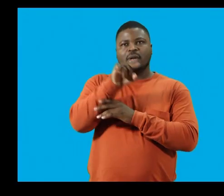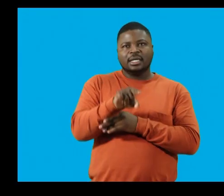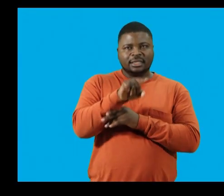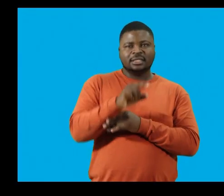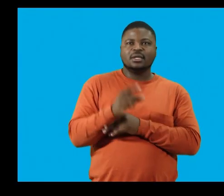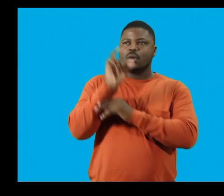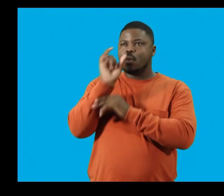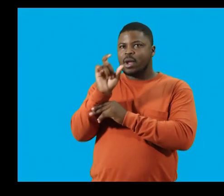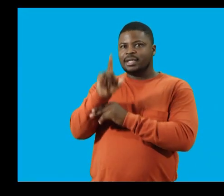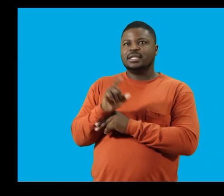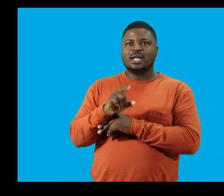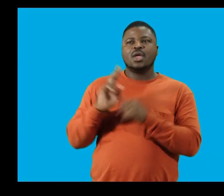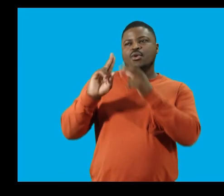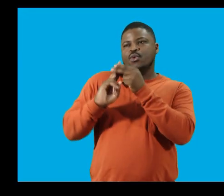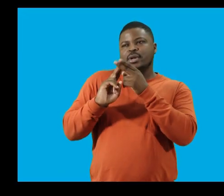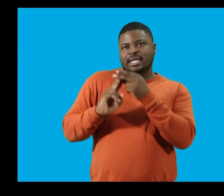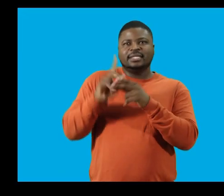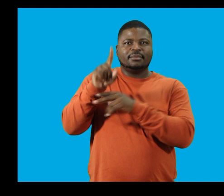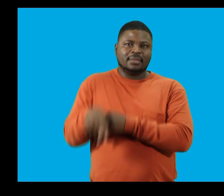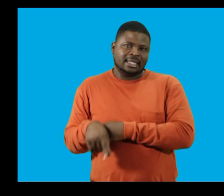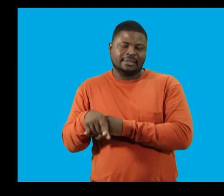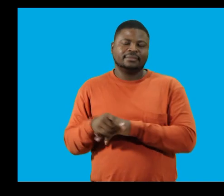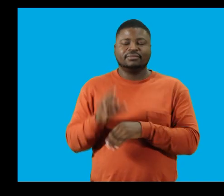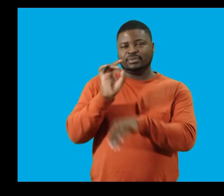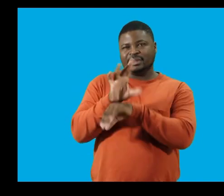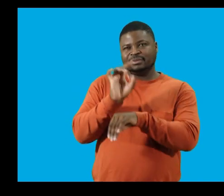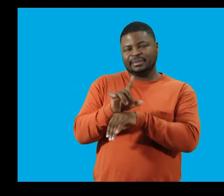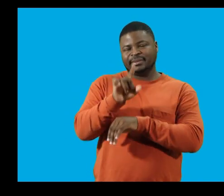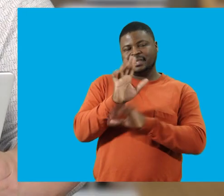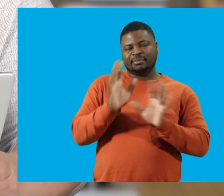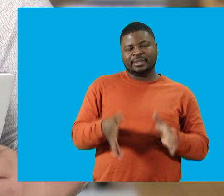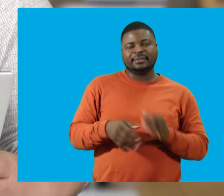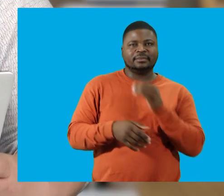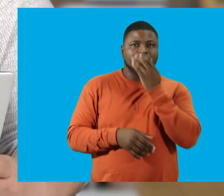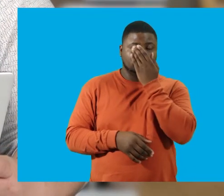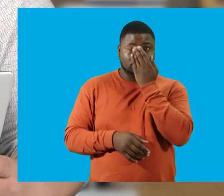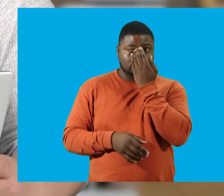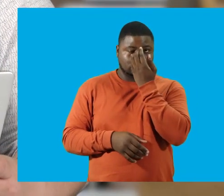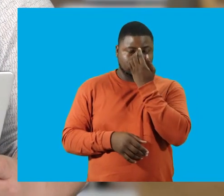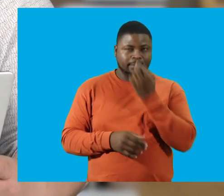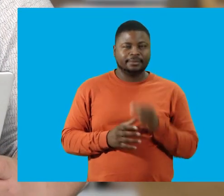use the words units. So that is just another tip.